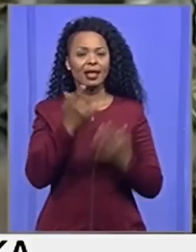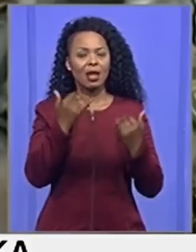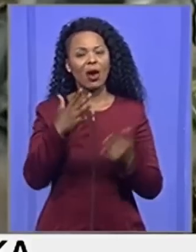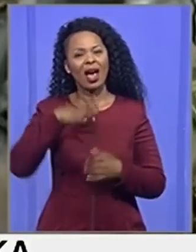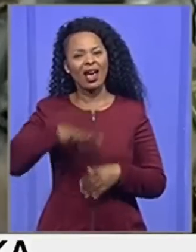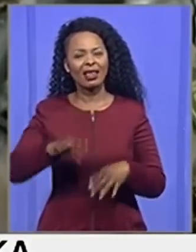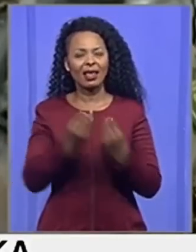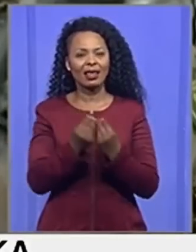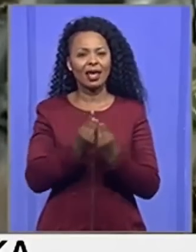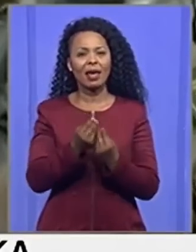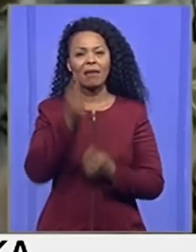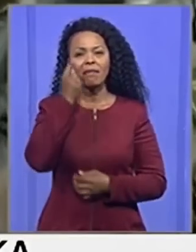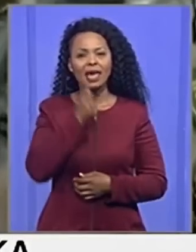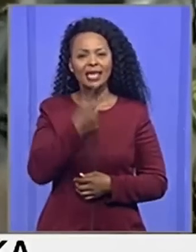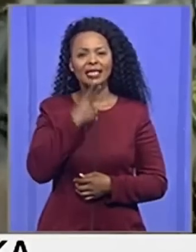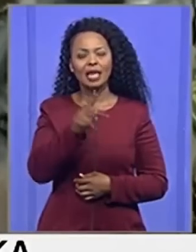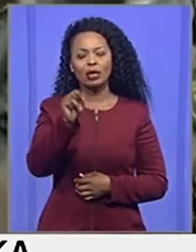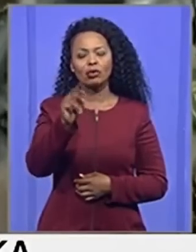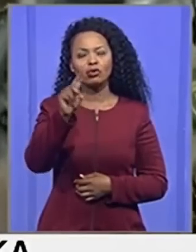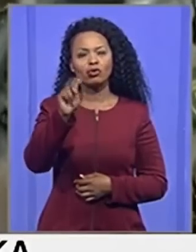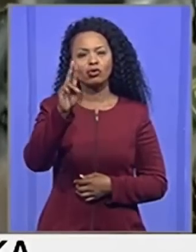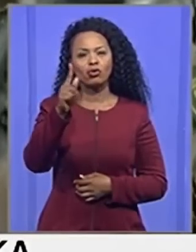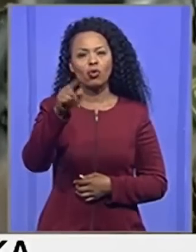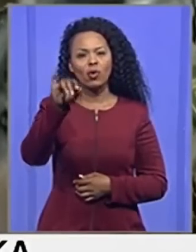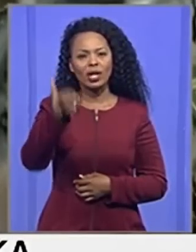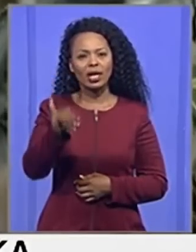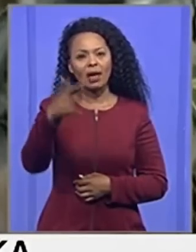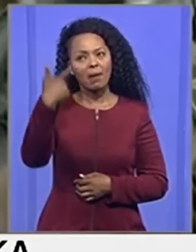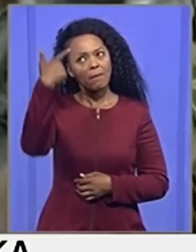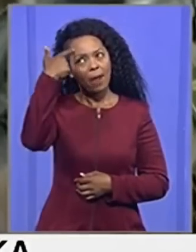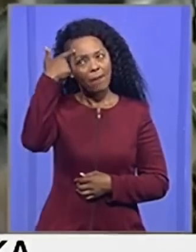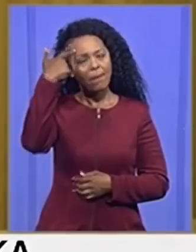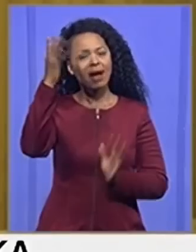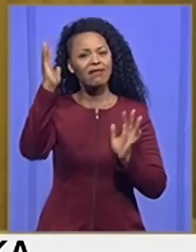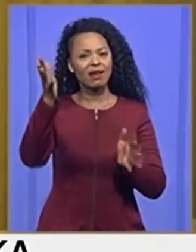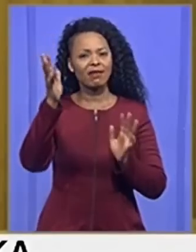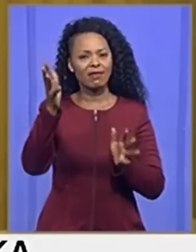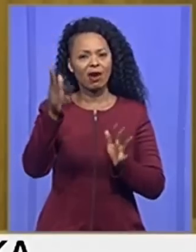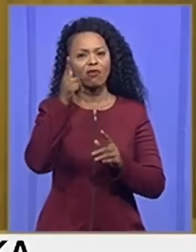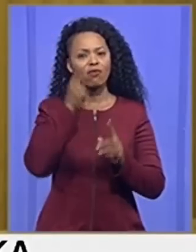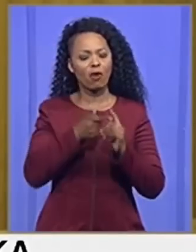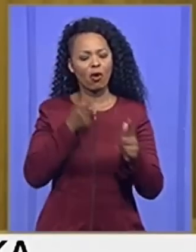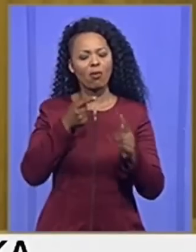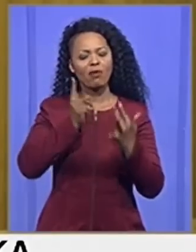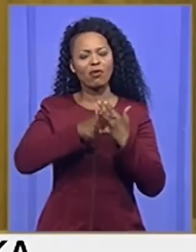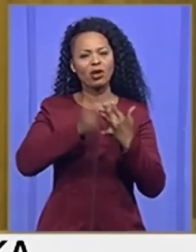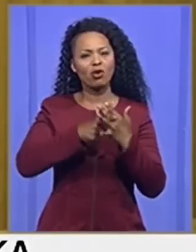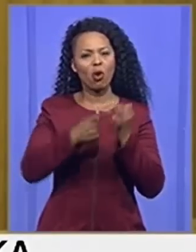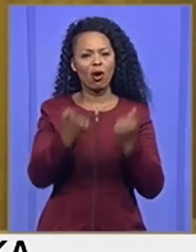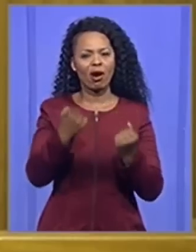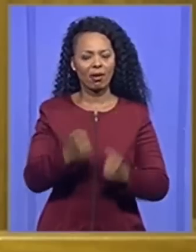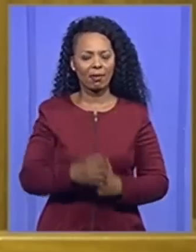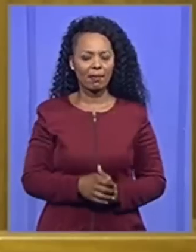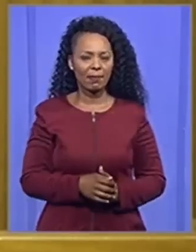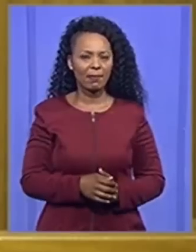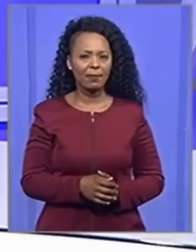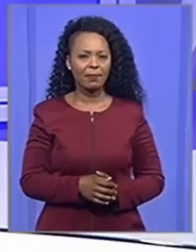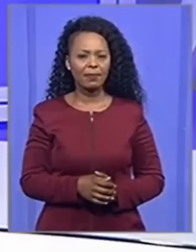bongwe monna yo a rego ke Ntuli o ile a mo šupa ka sethunya go tšwa lefastereng la koloi.